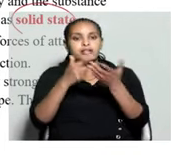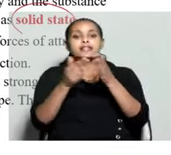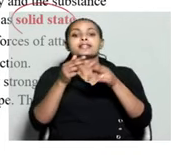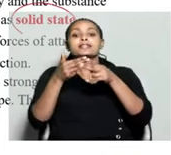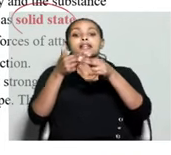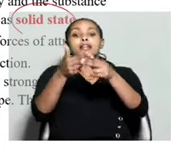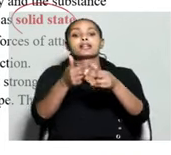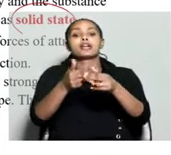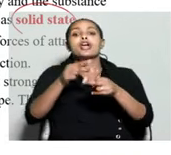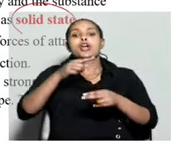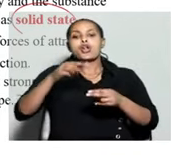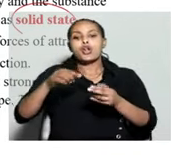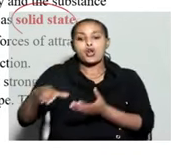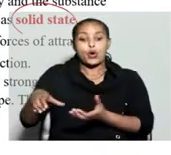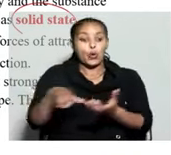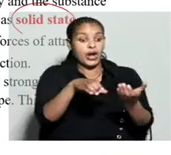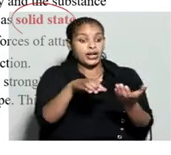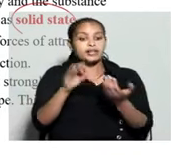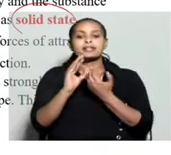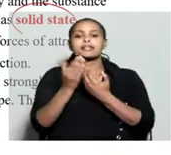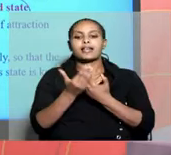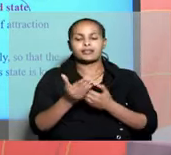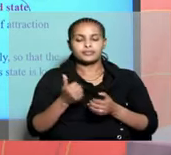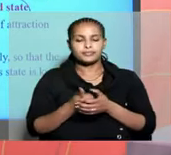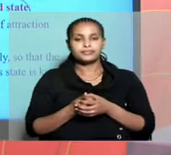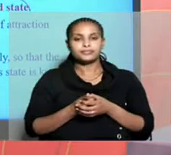known as liquid state.